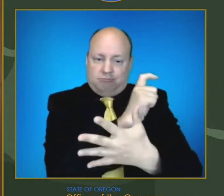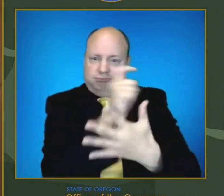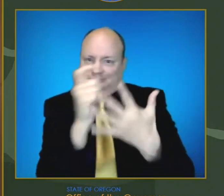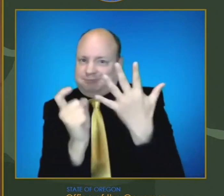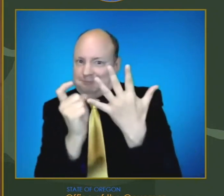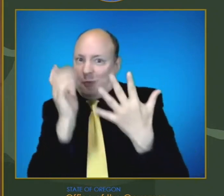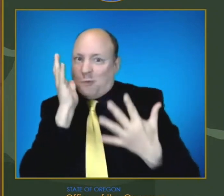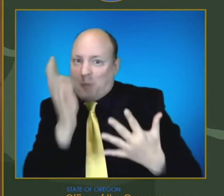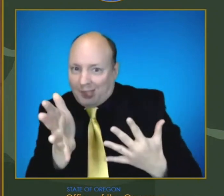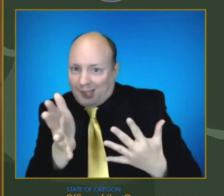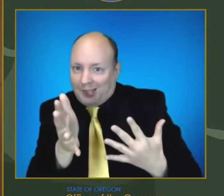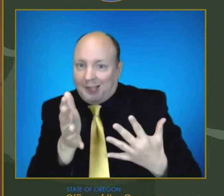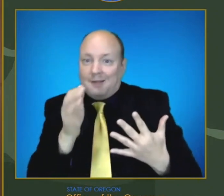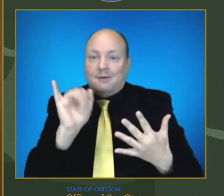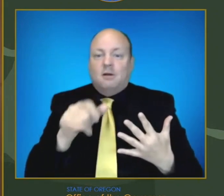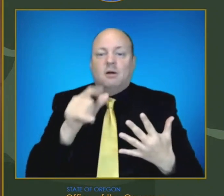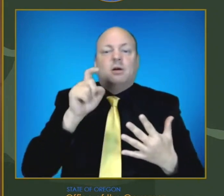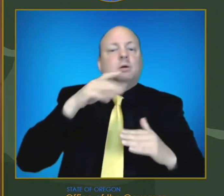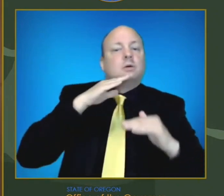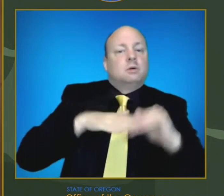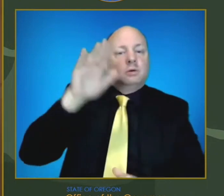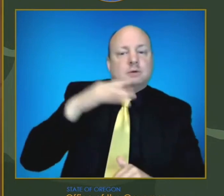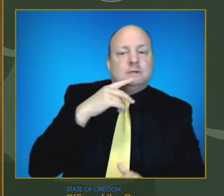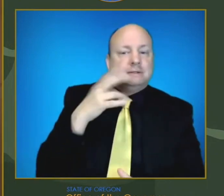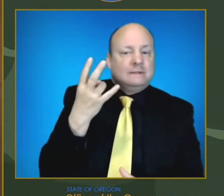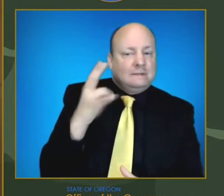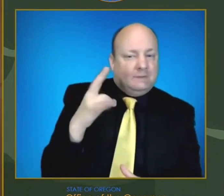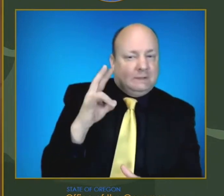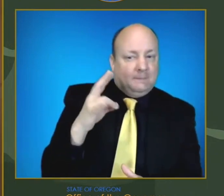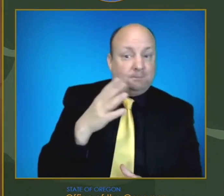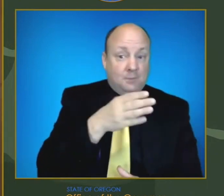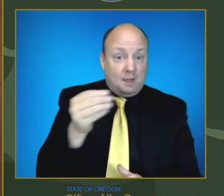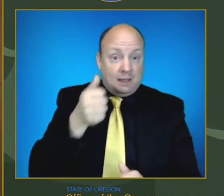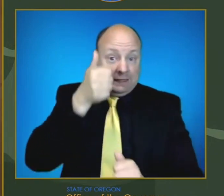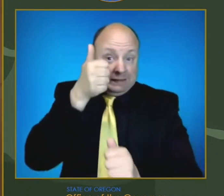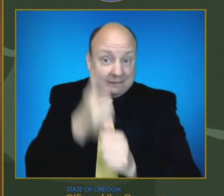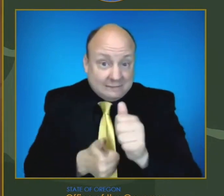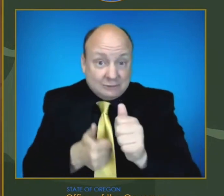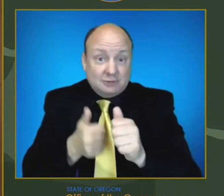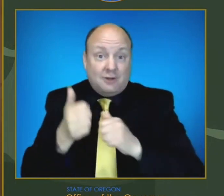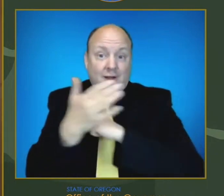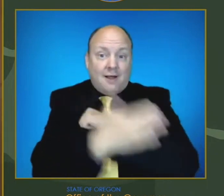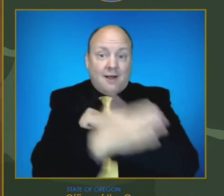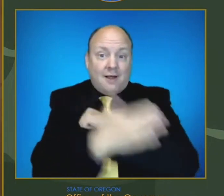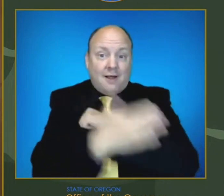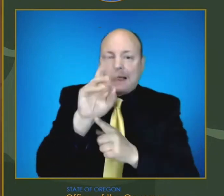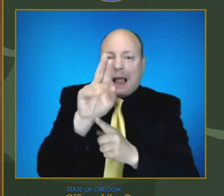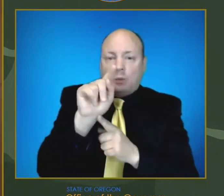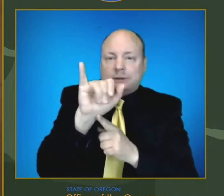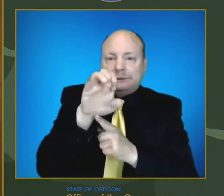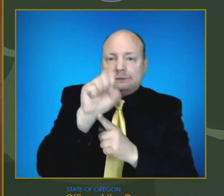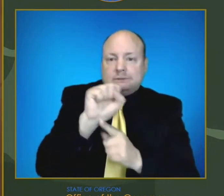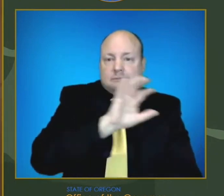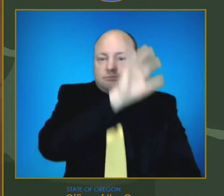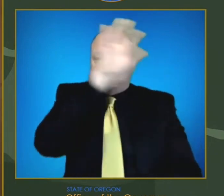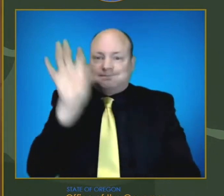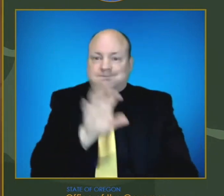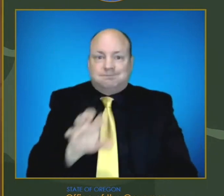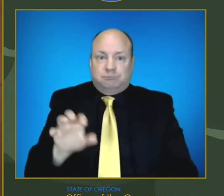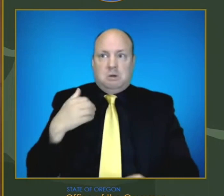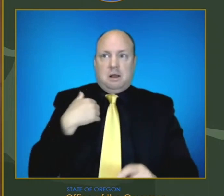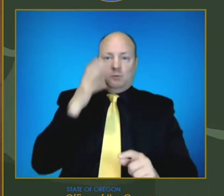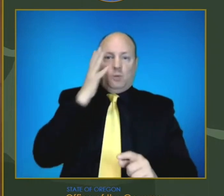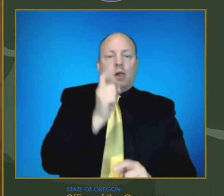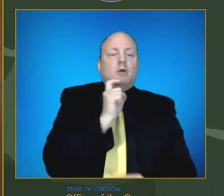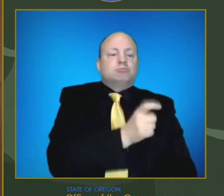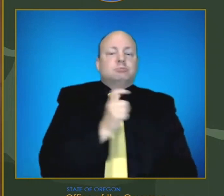of Oregon's 36 counties will have a $10,000 winner as well. All